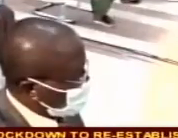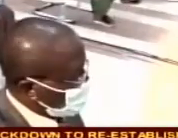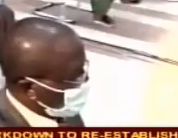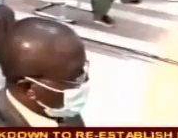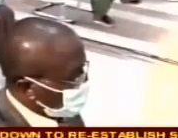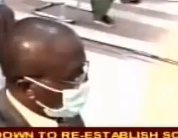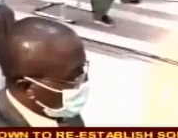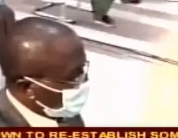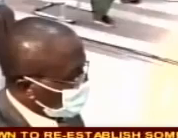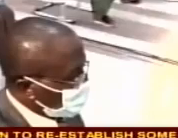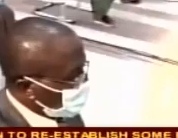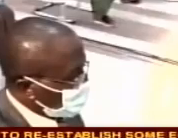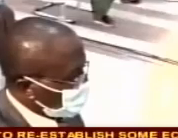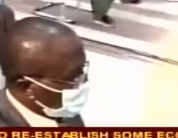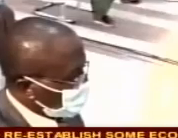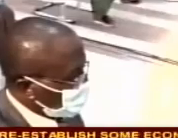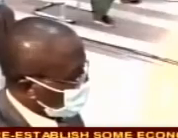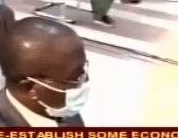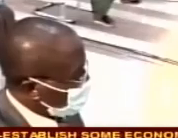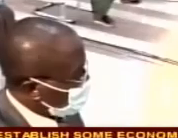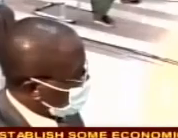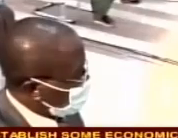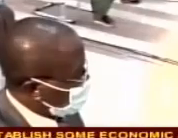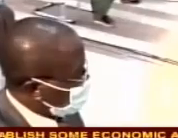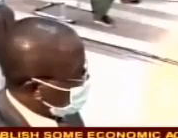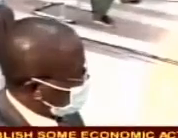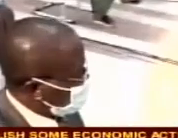Honorable Minister of Information and Culture.